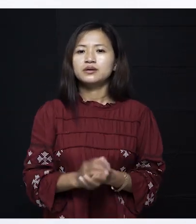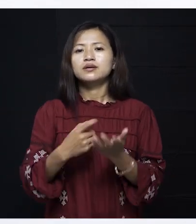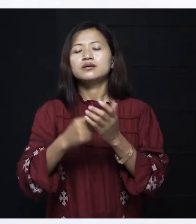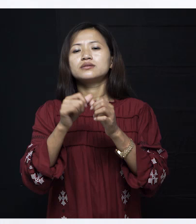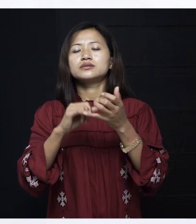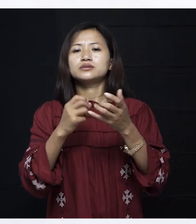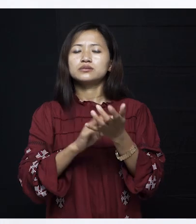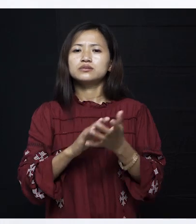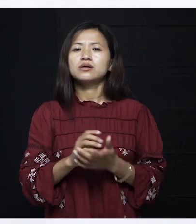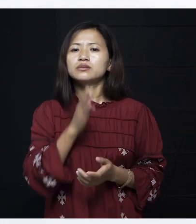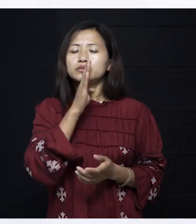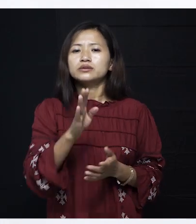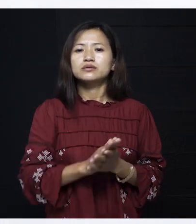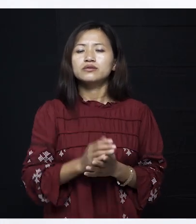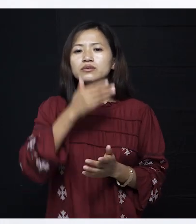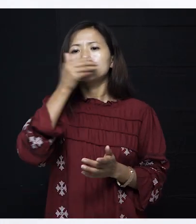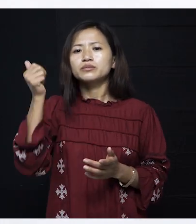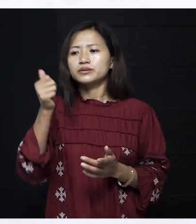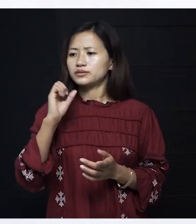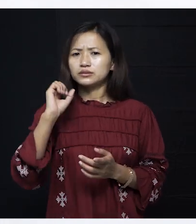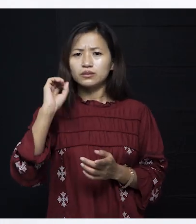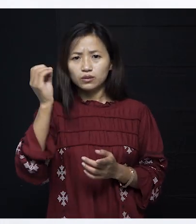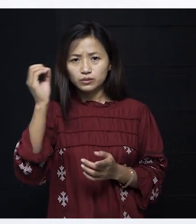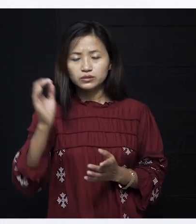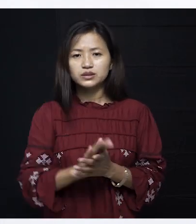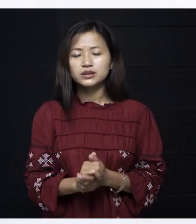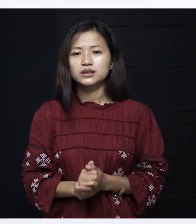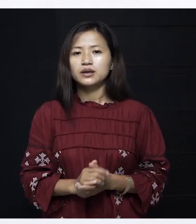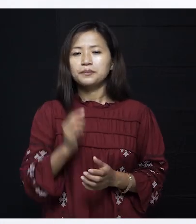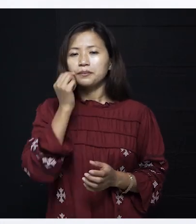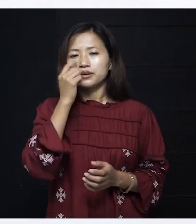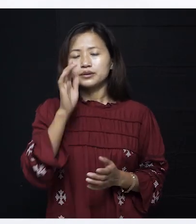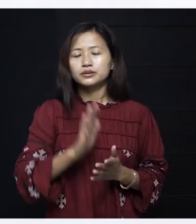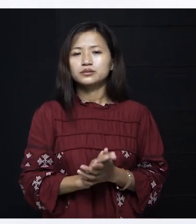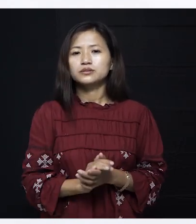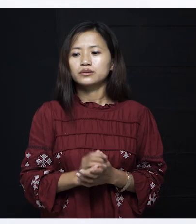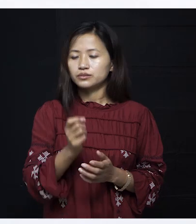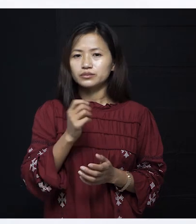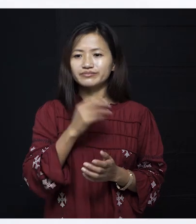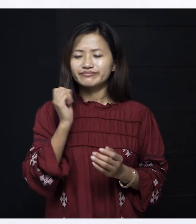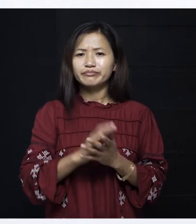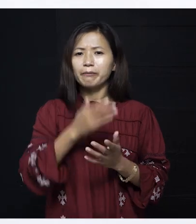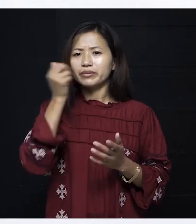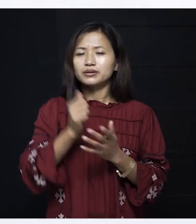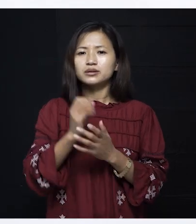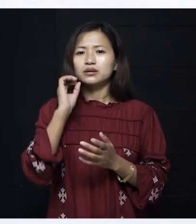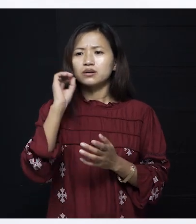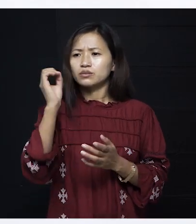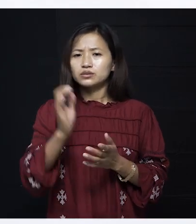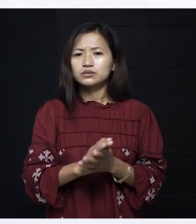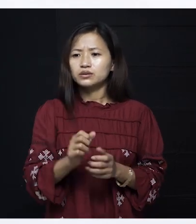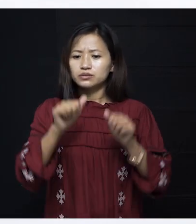reason why is because of better opportunity, right? Your parents, they want to go for better opportunities so that they